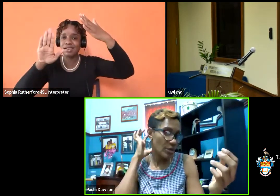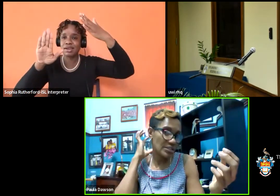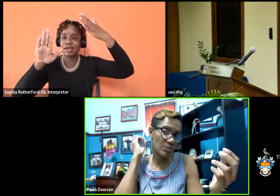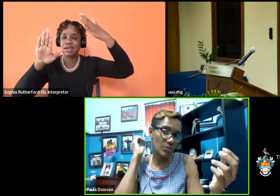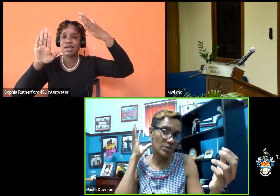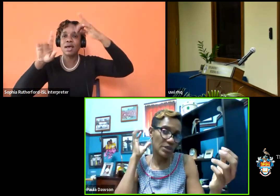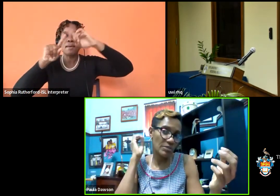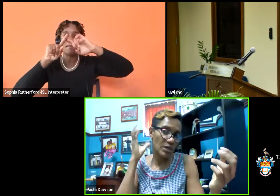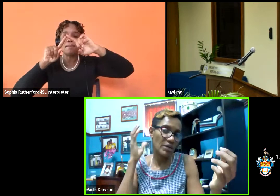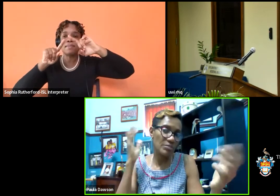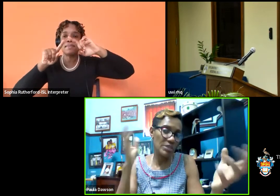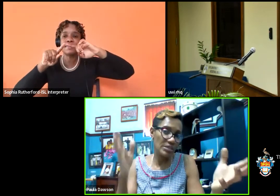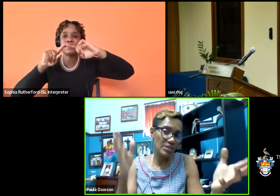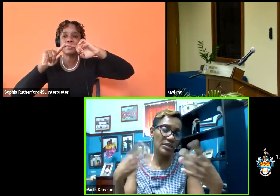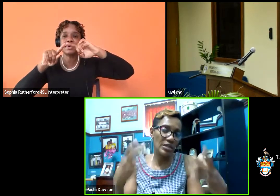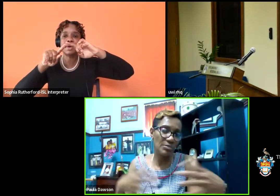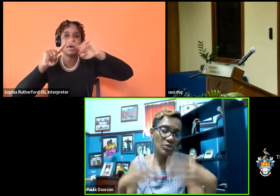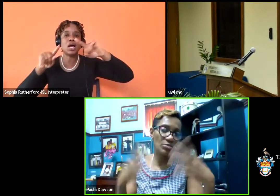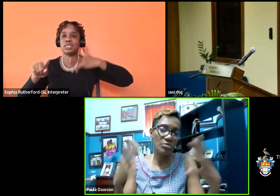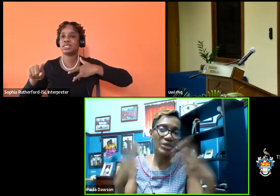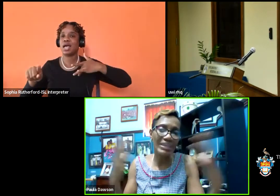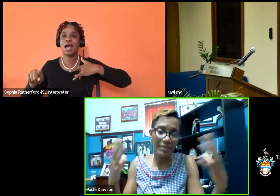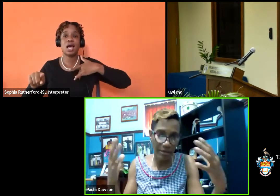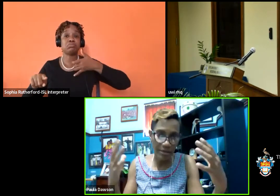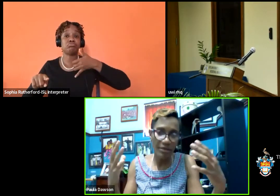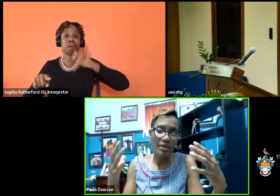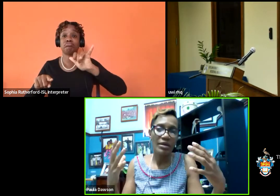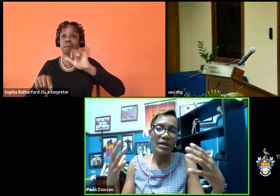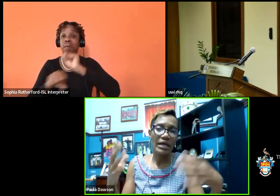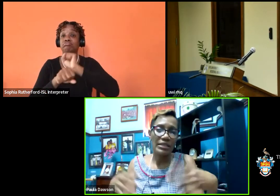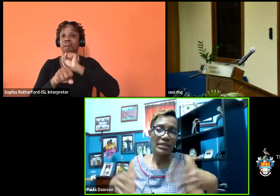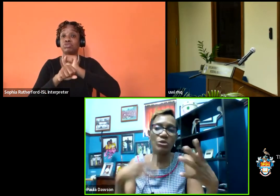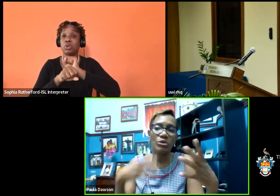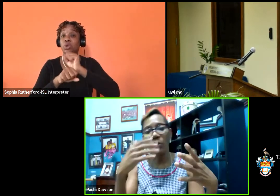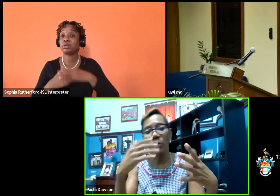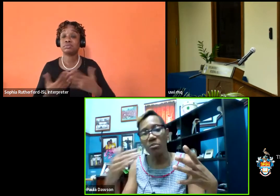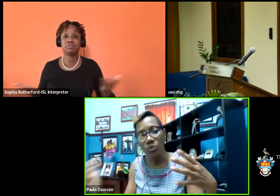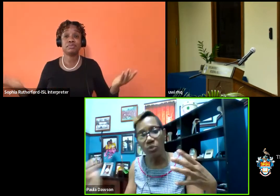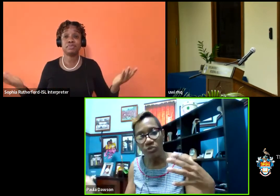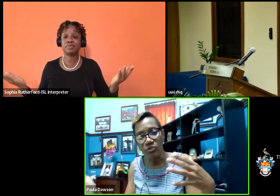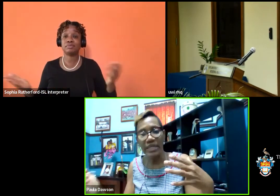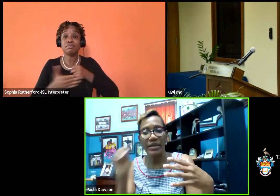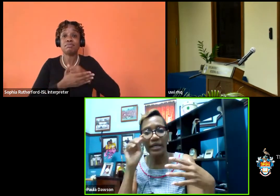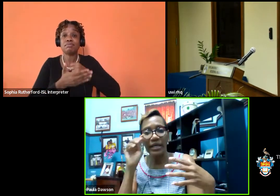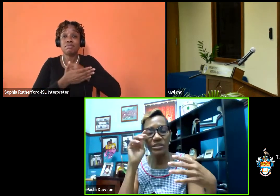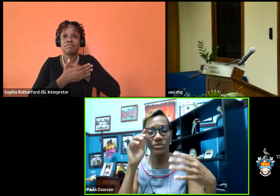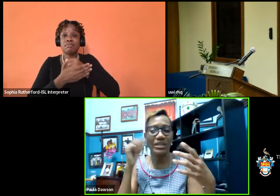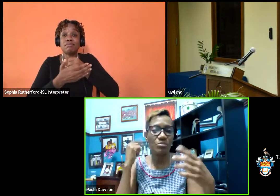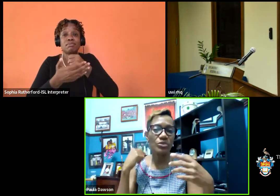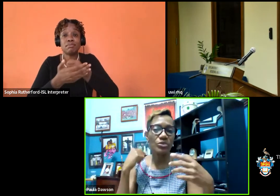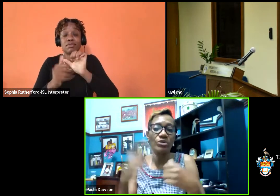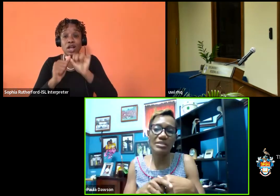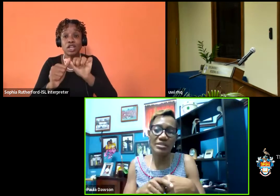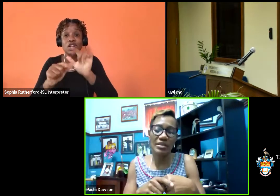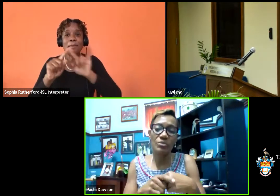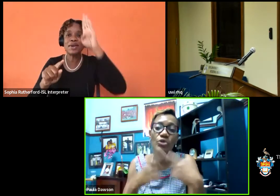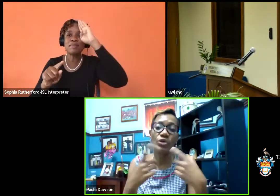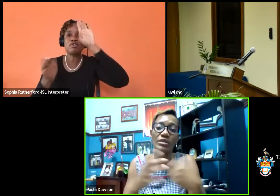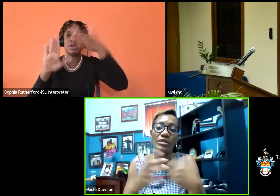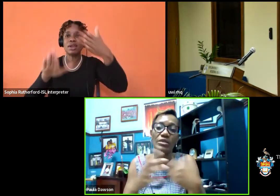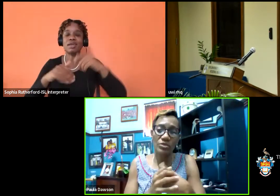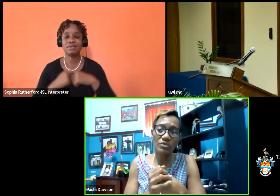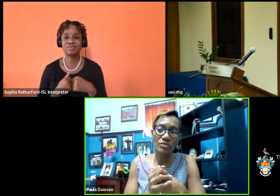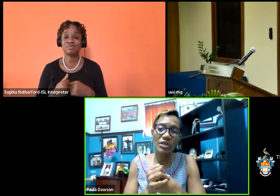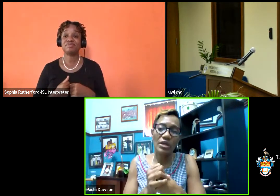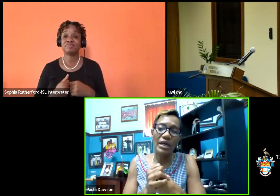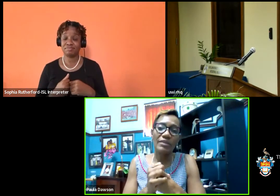the brainstem will keep the heart beating and keep you breathing and keep the bowel moving. And so that's more the brainstem, the